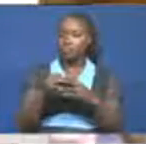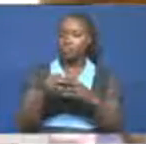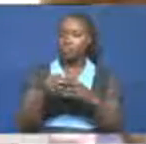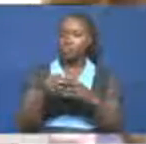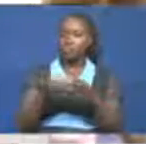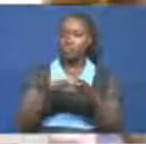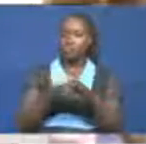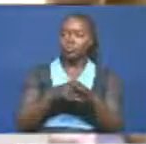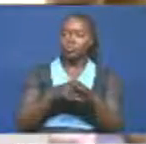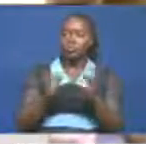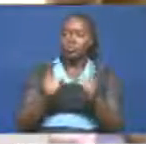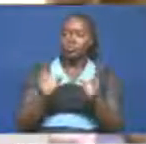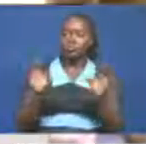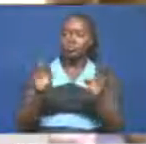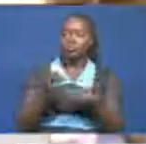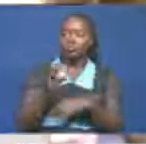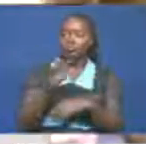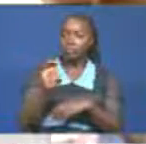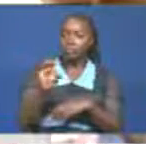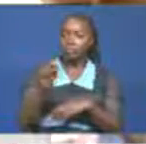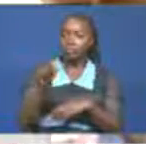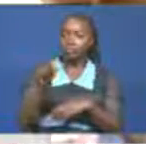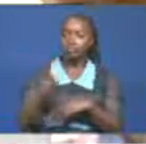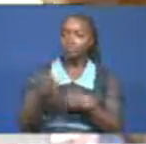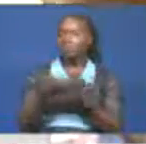East African Community, what if we just got those two working together?